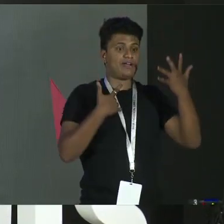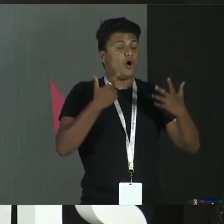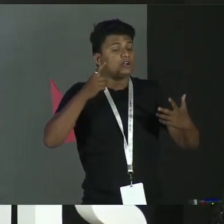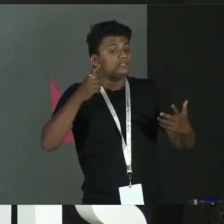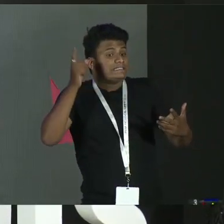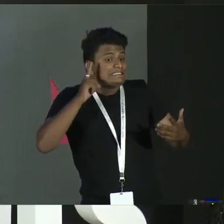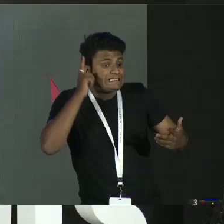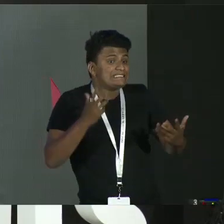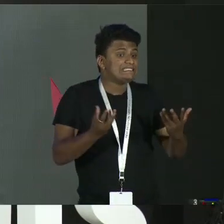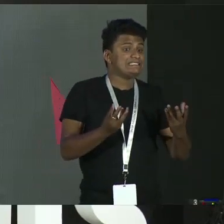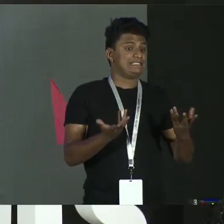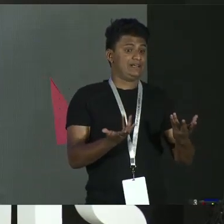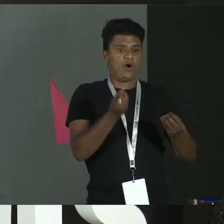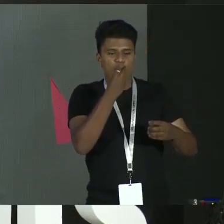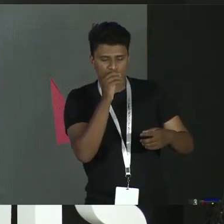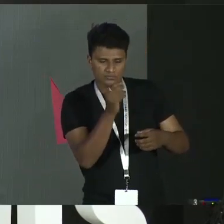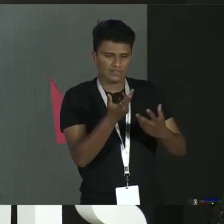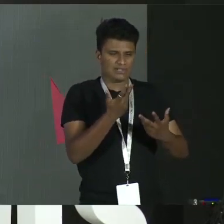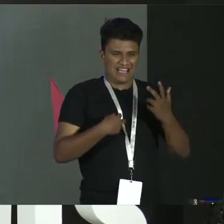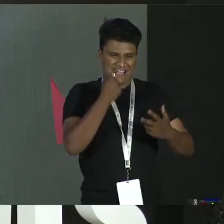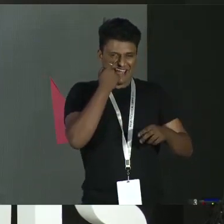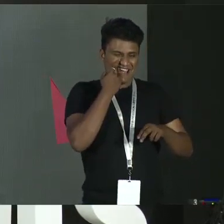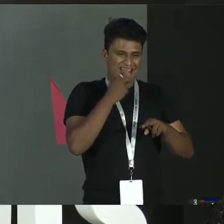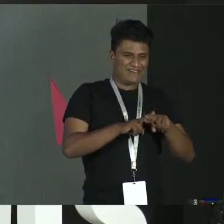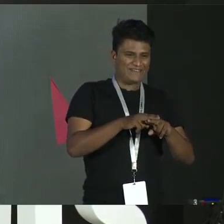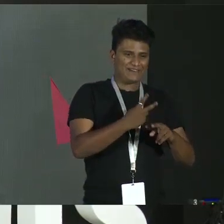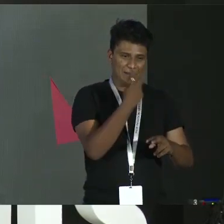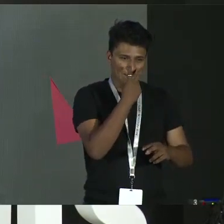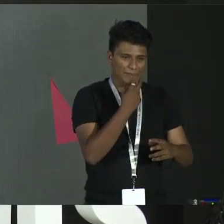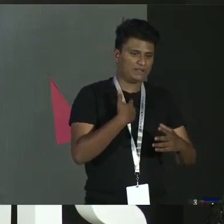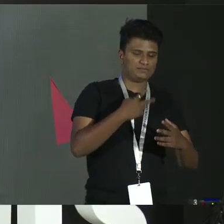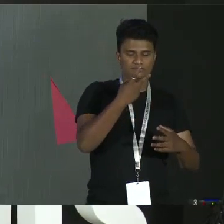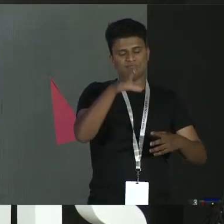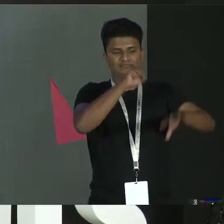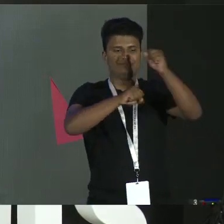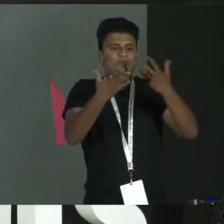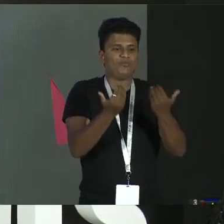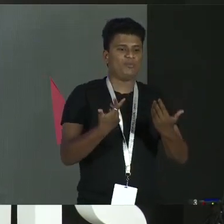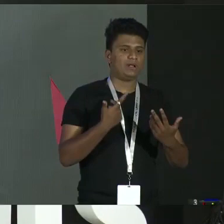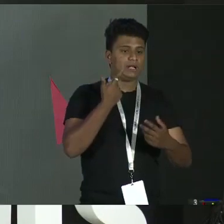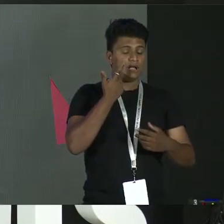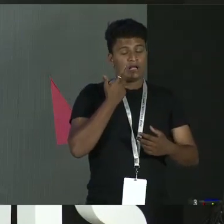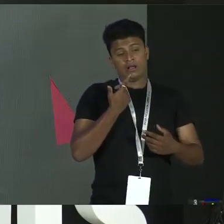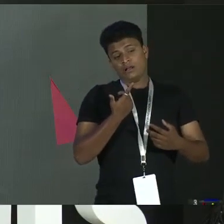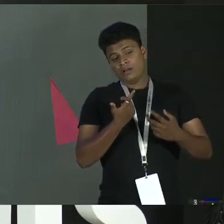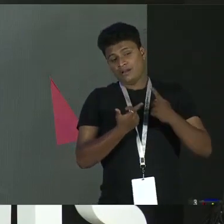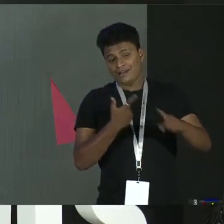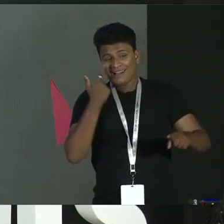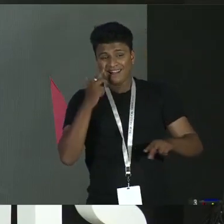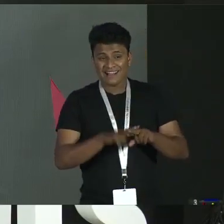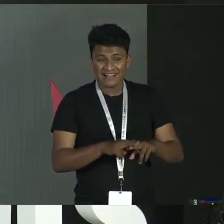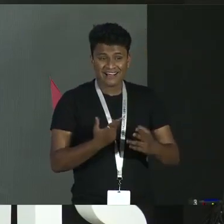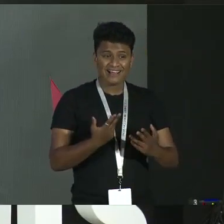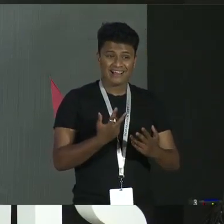sound. Having someone describe and offer visual narration descriptions as you climb. If you have